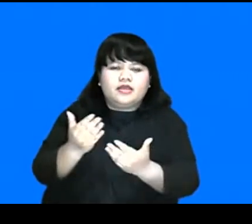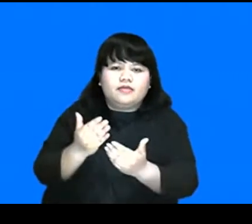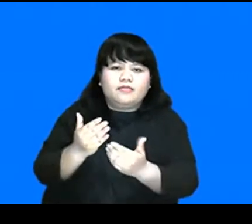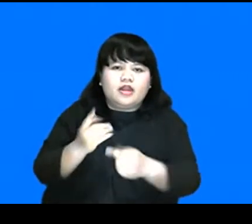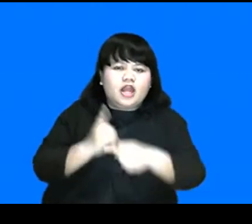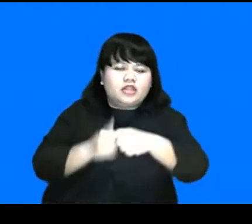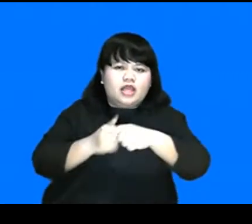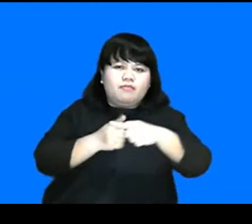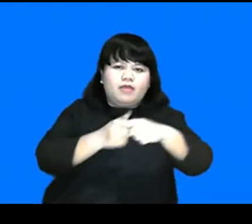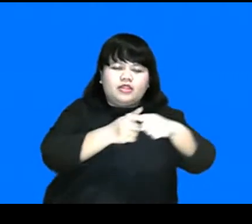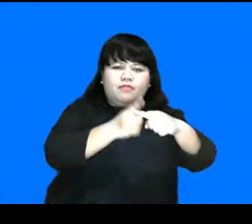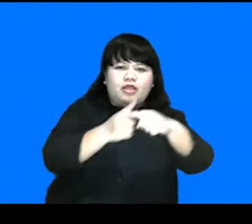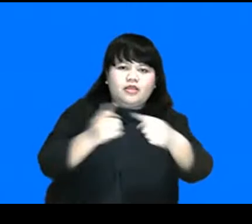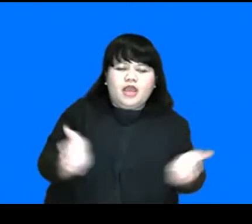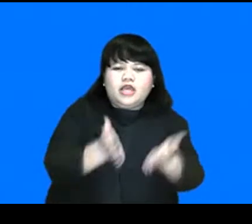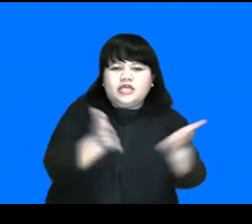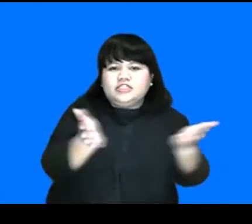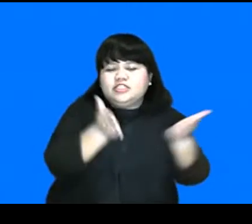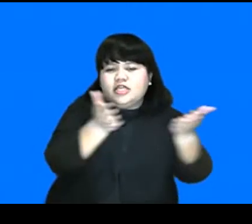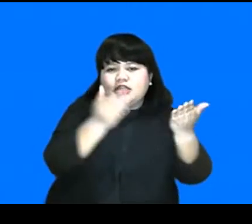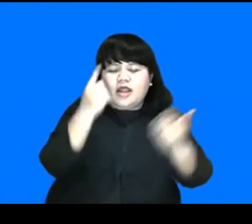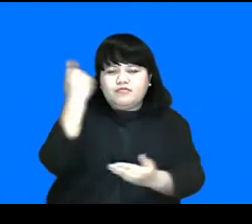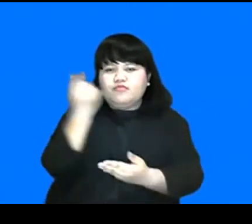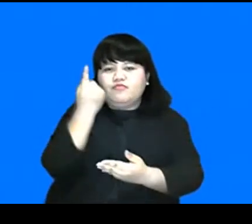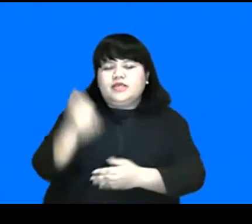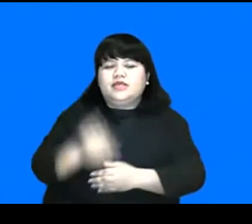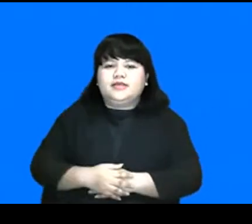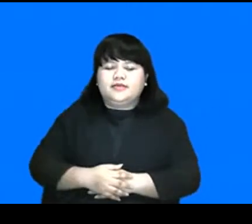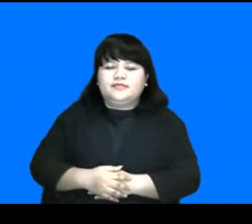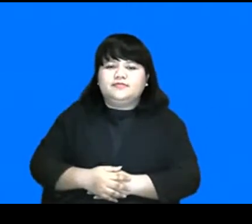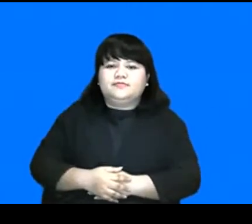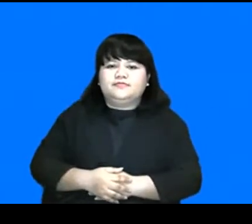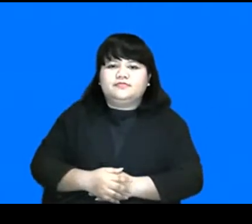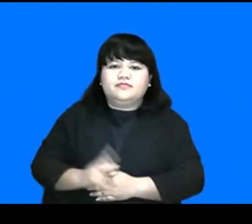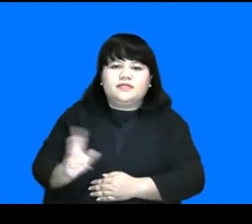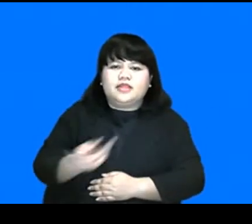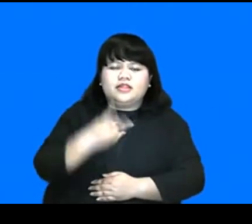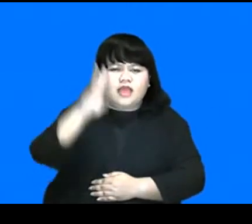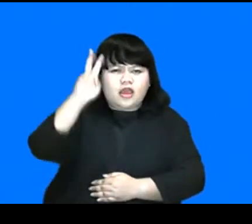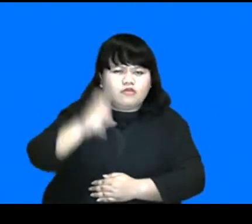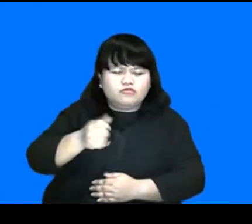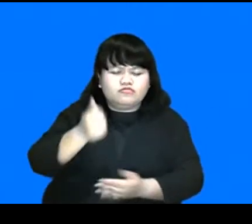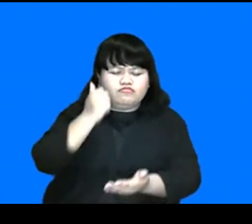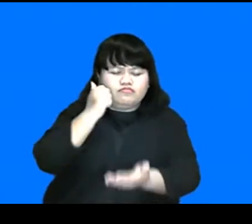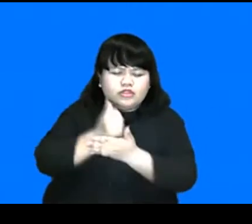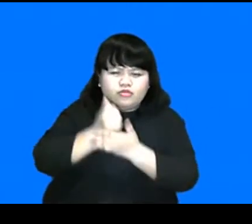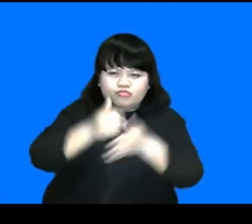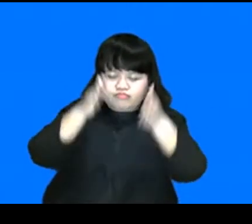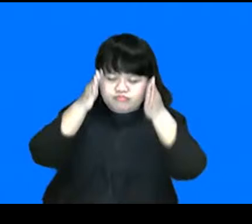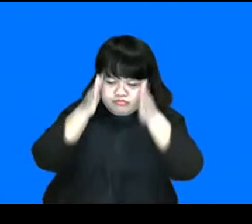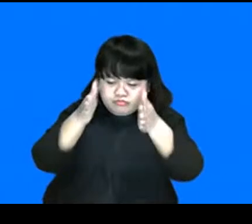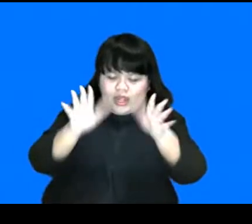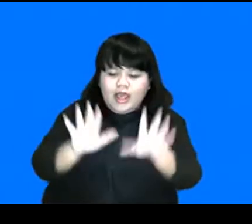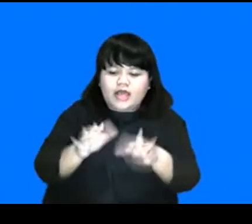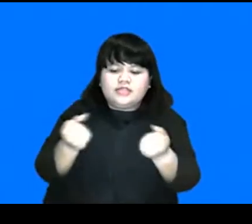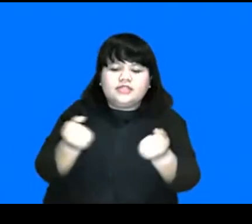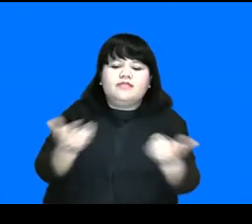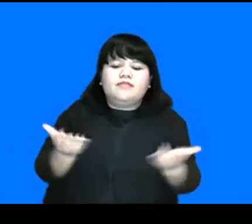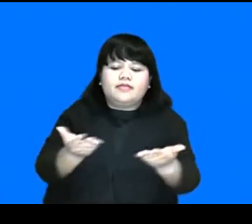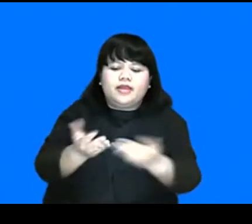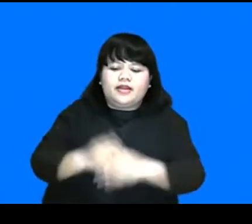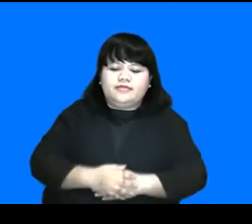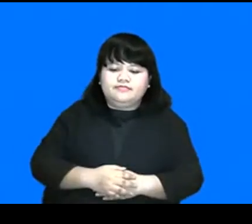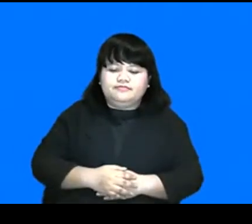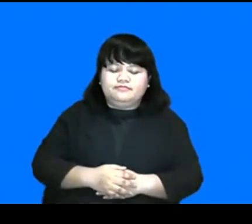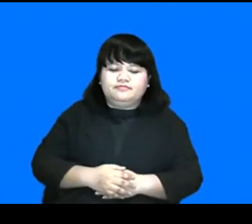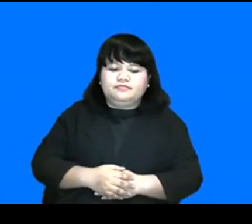of how the proposals would turn out. So more on Pakistan's issue, I think our friend from Pakistan, Aisha Ahmed, would say,